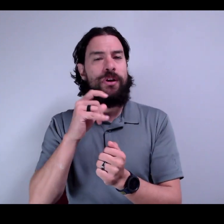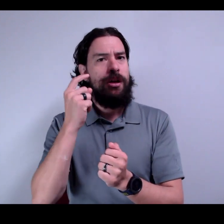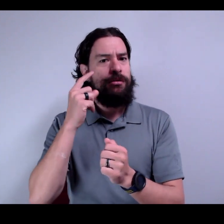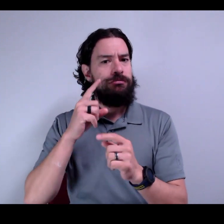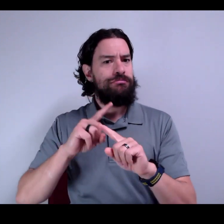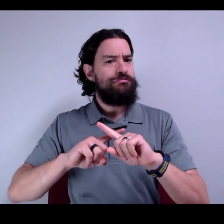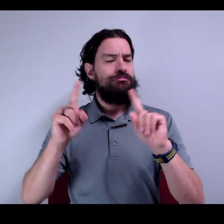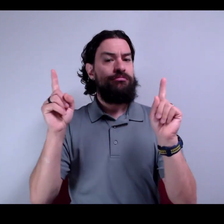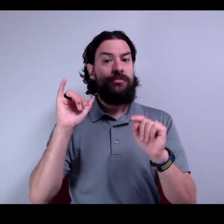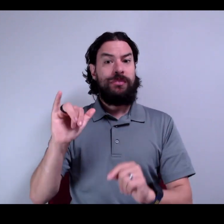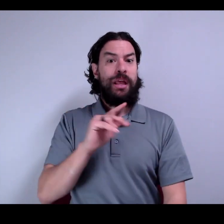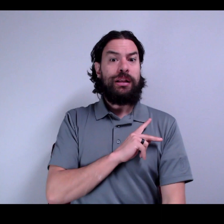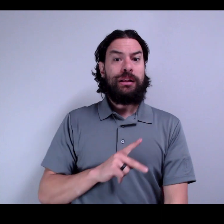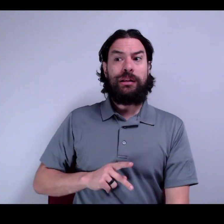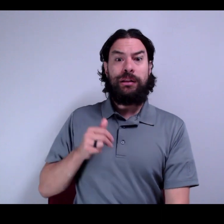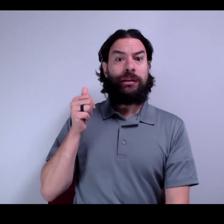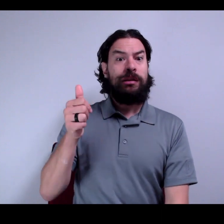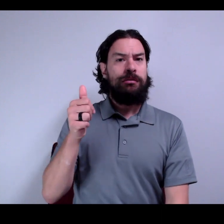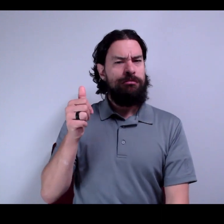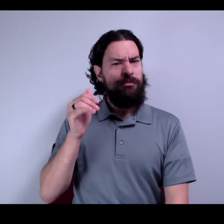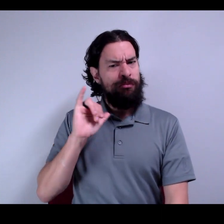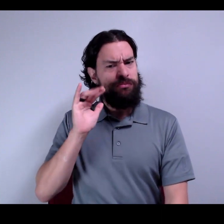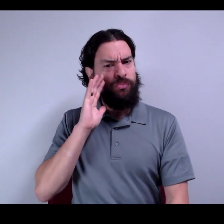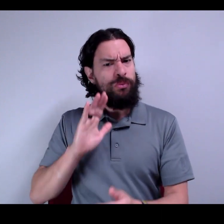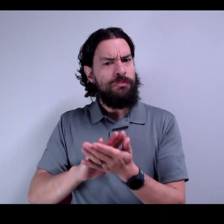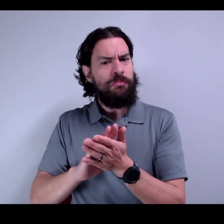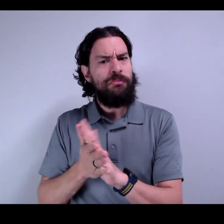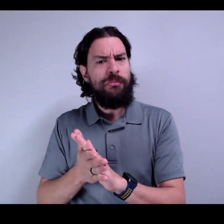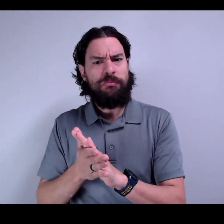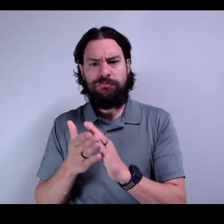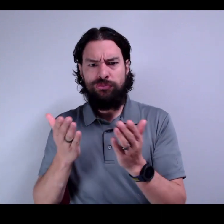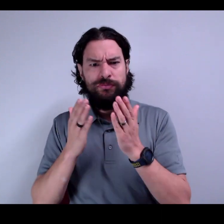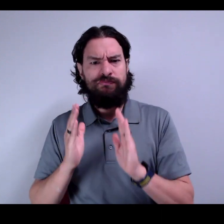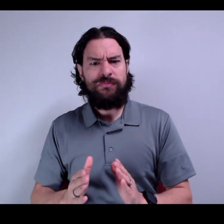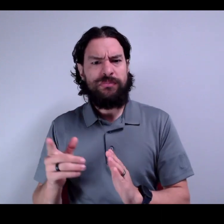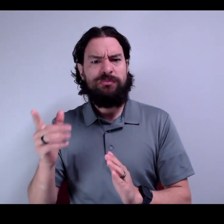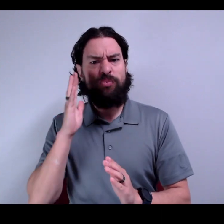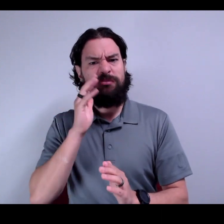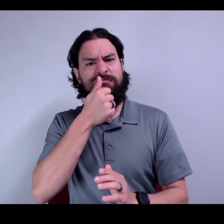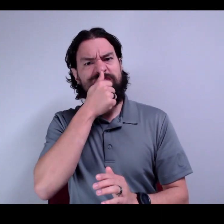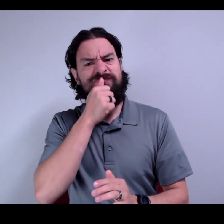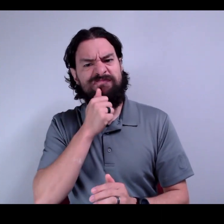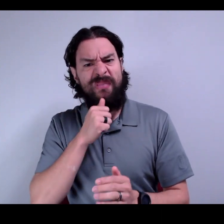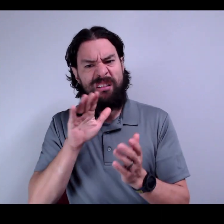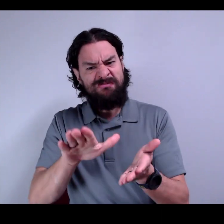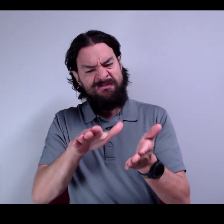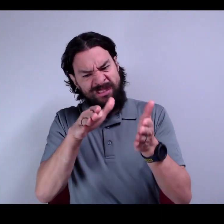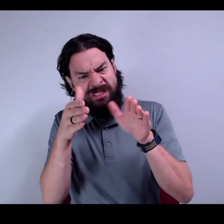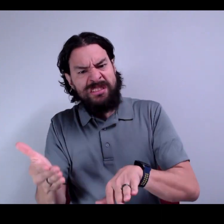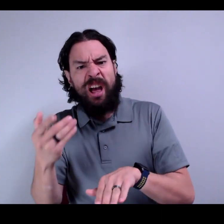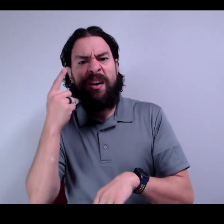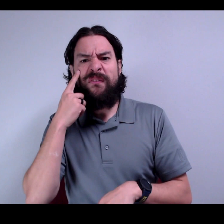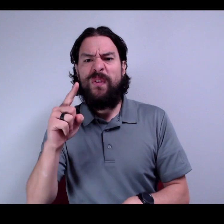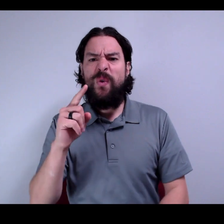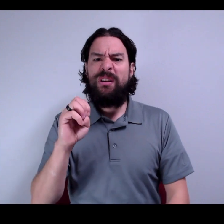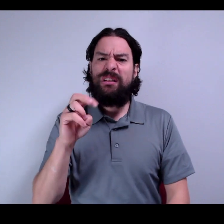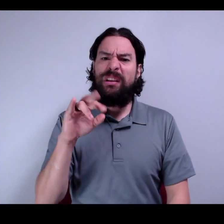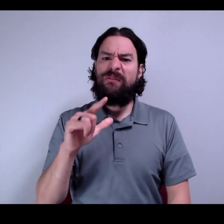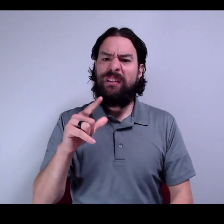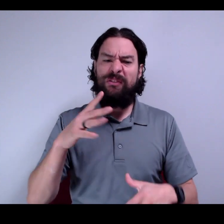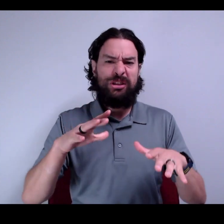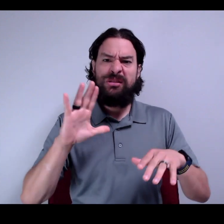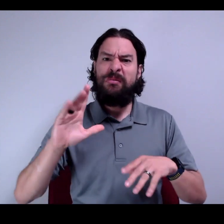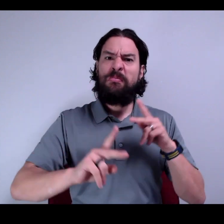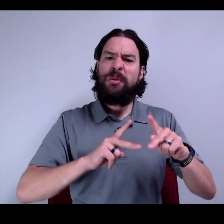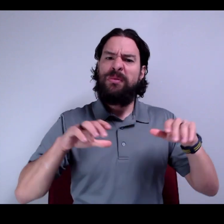surprising way. The king would become a servant. And not just serve, but also suffer and die for the evil committed by